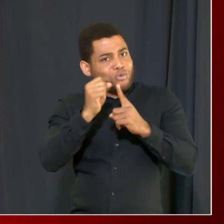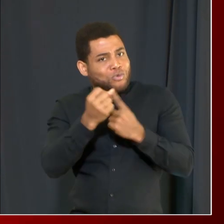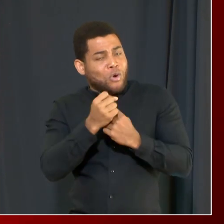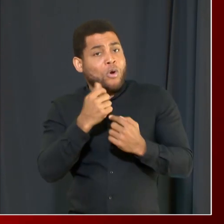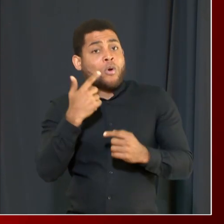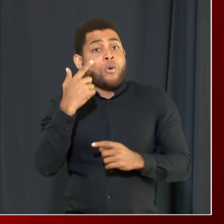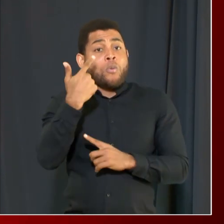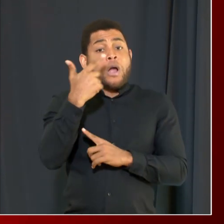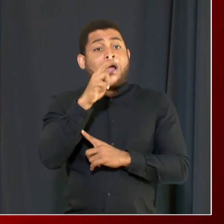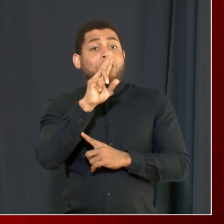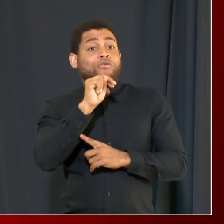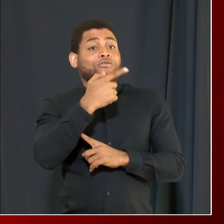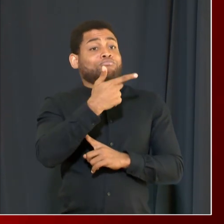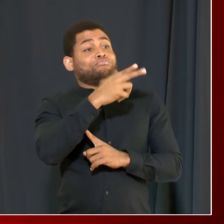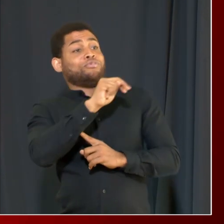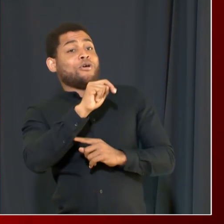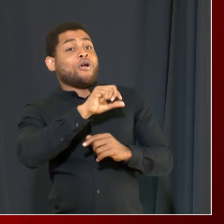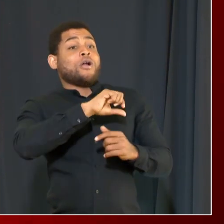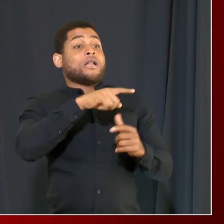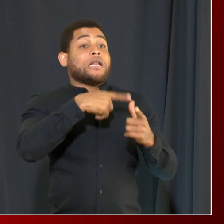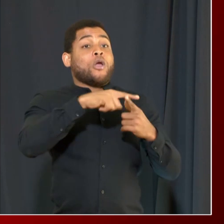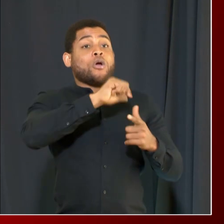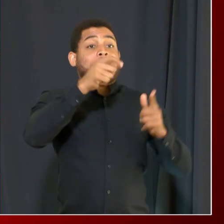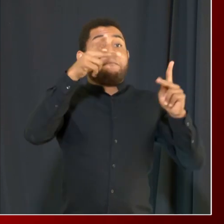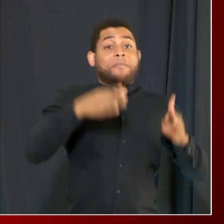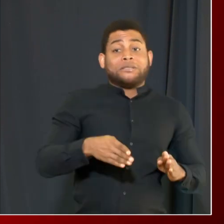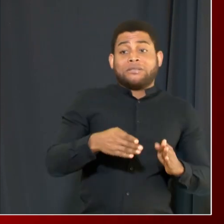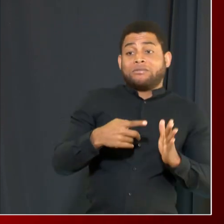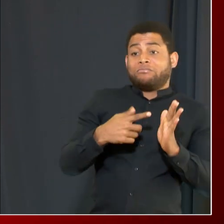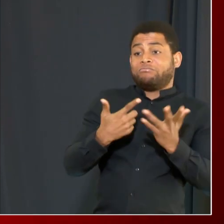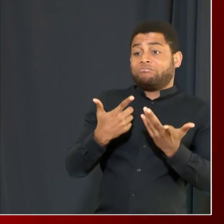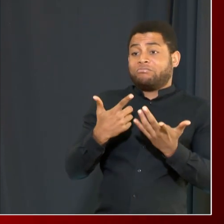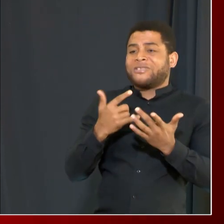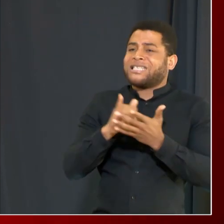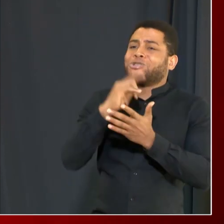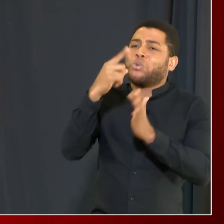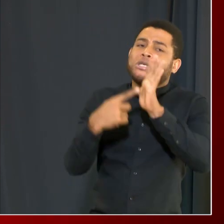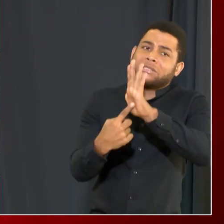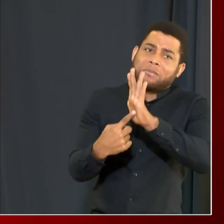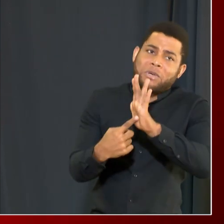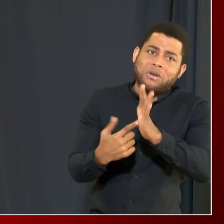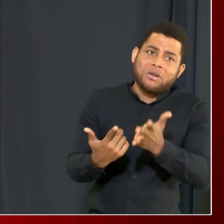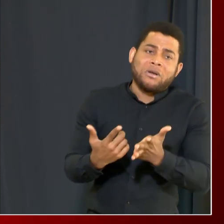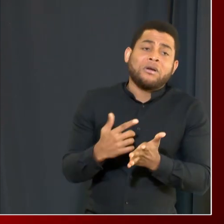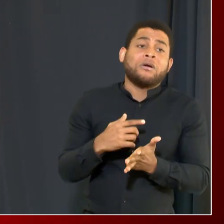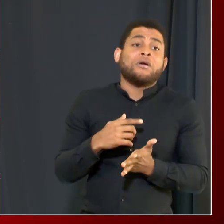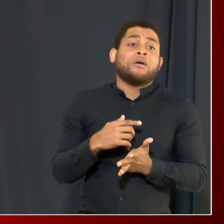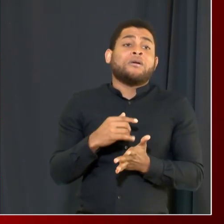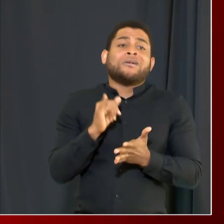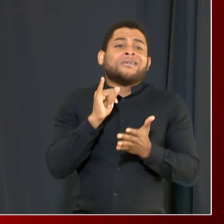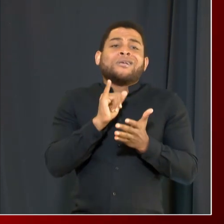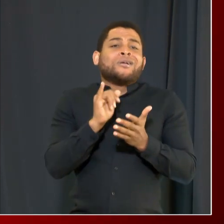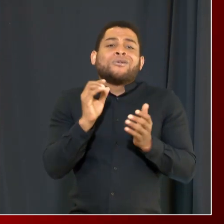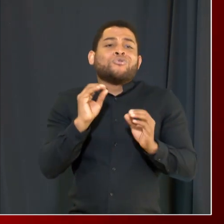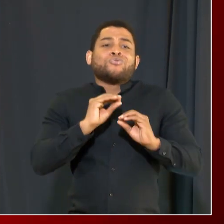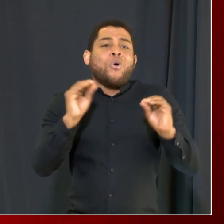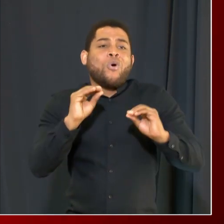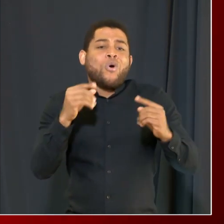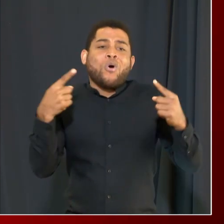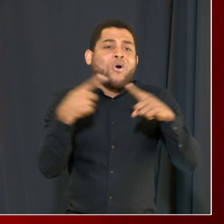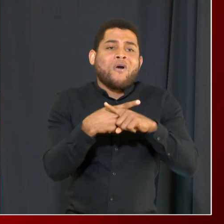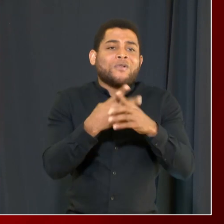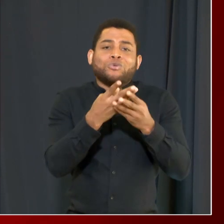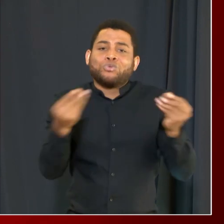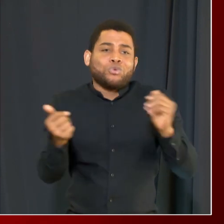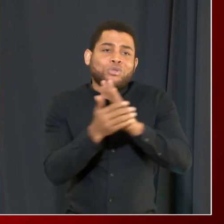one. That's an example of no conflict resolution skills in the presence of a gun.